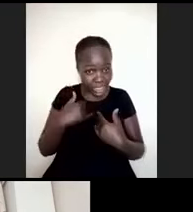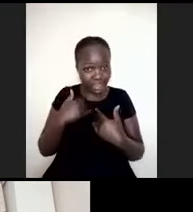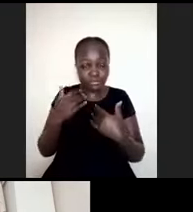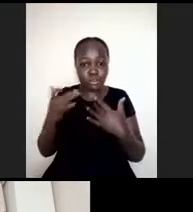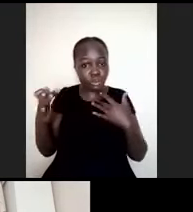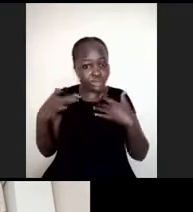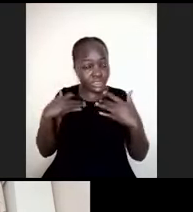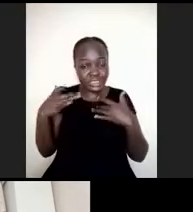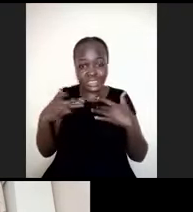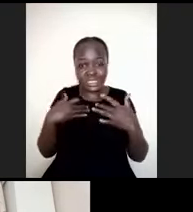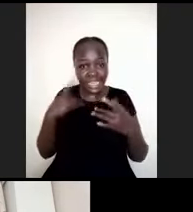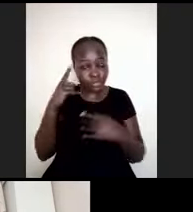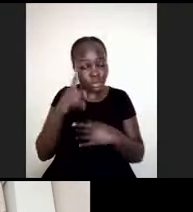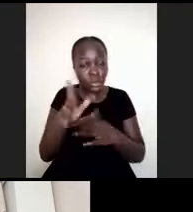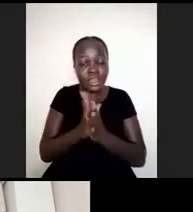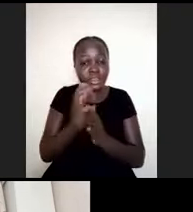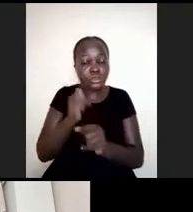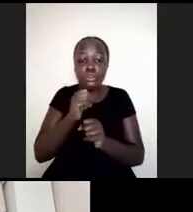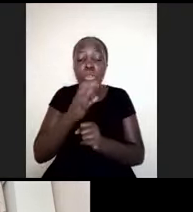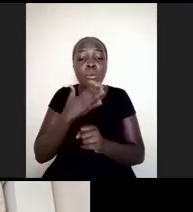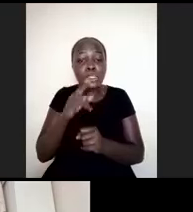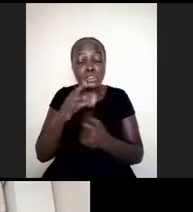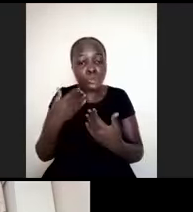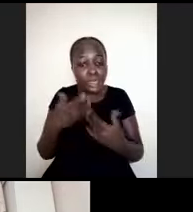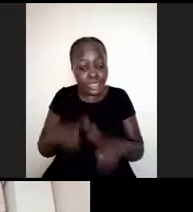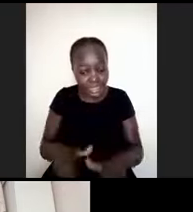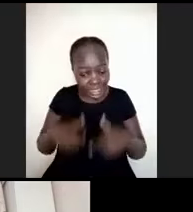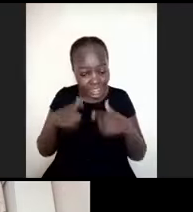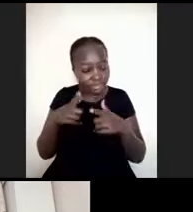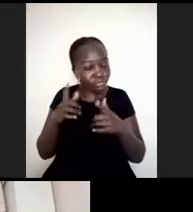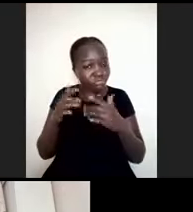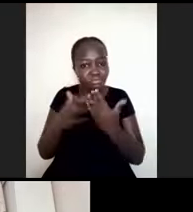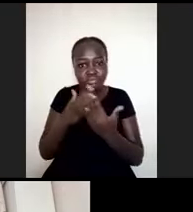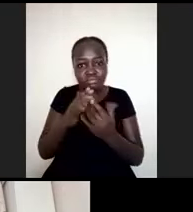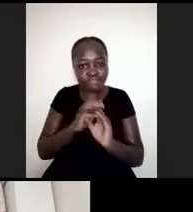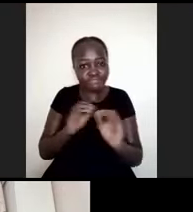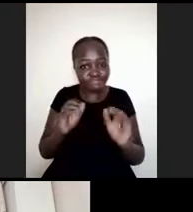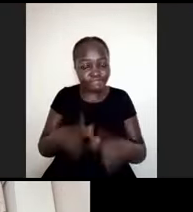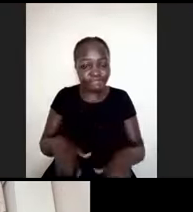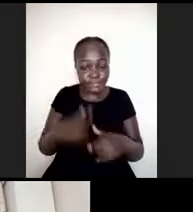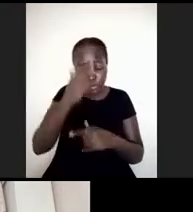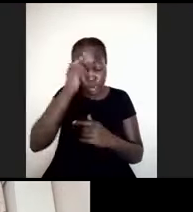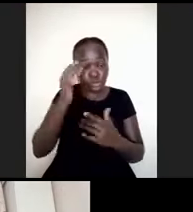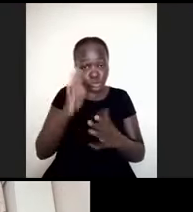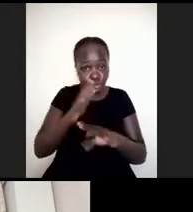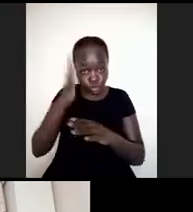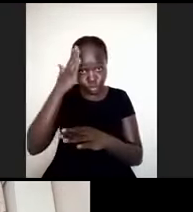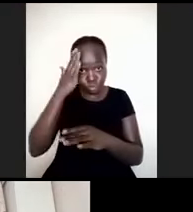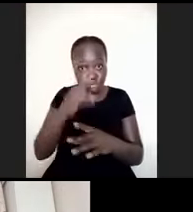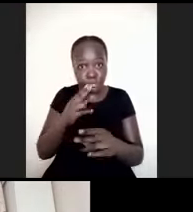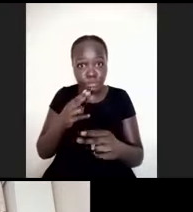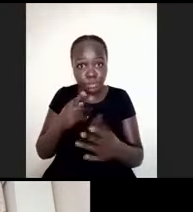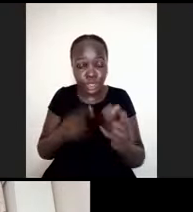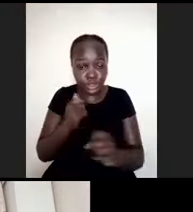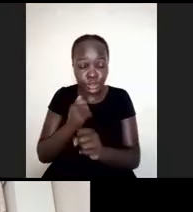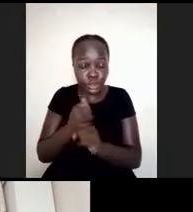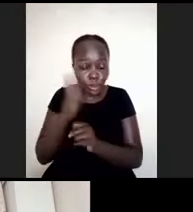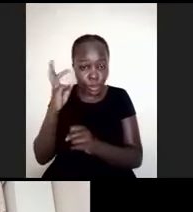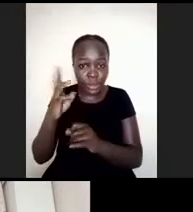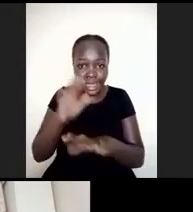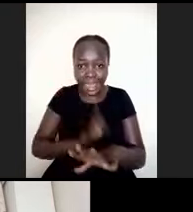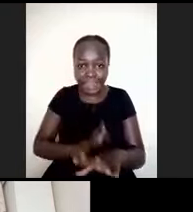we don't want you to live a careless life, because we know what you're doing now will affect your